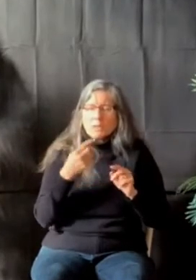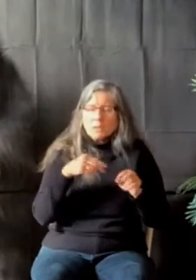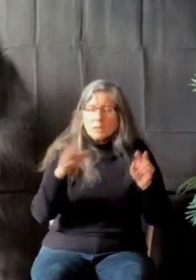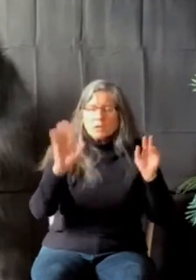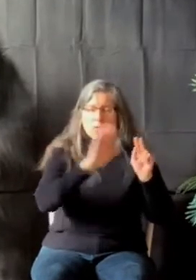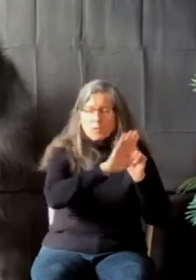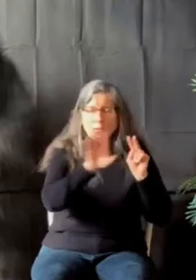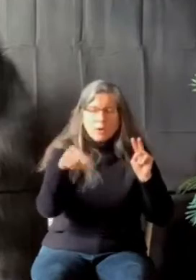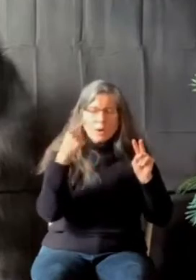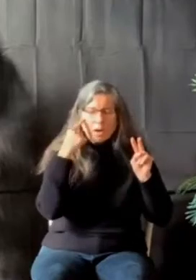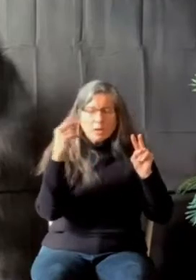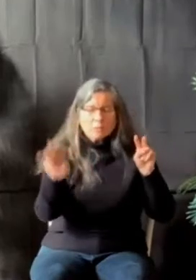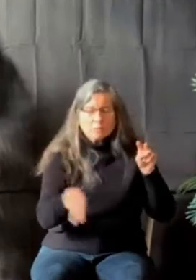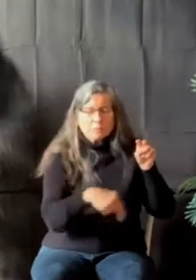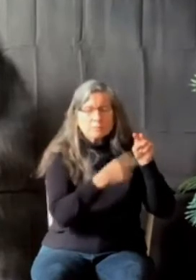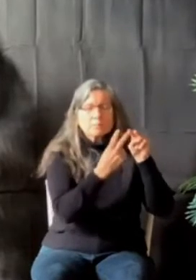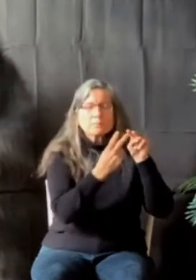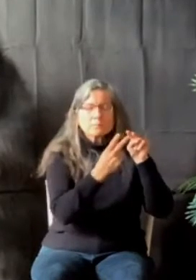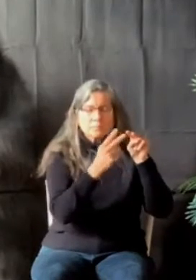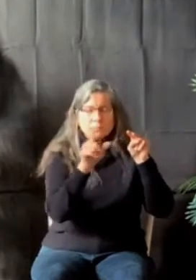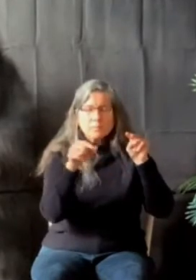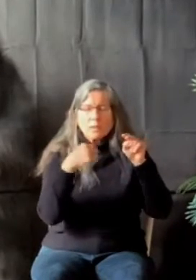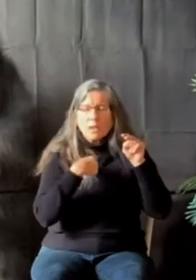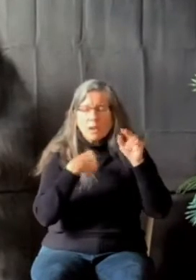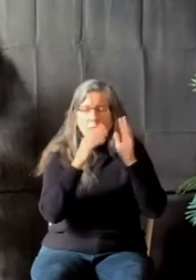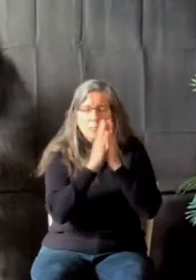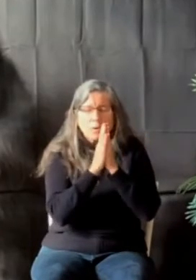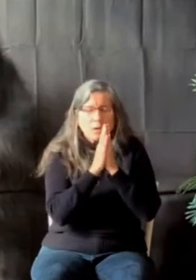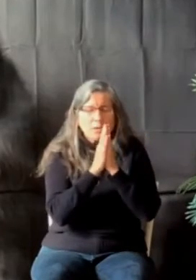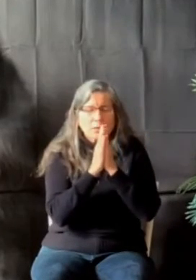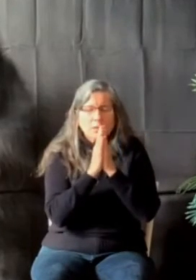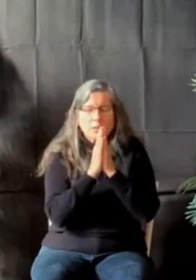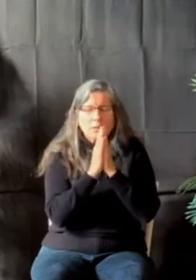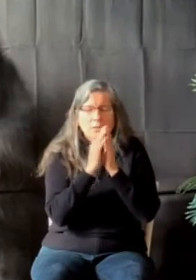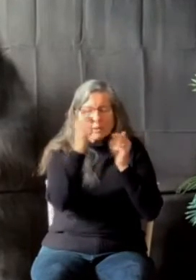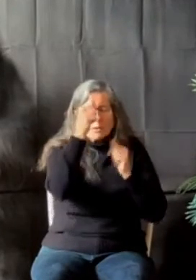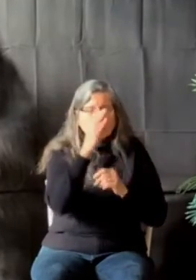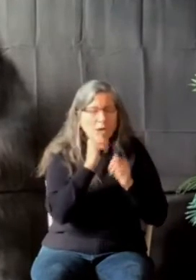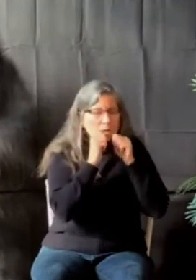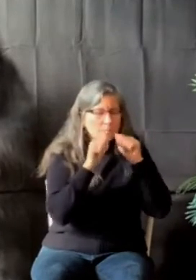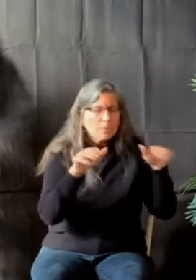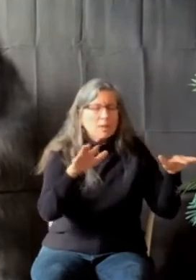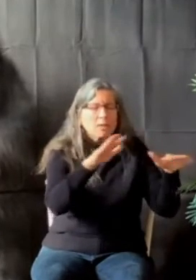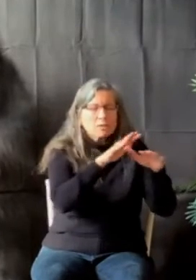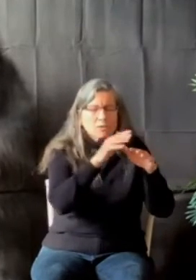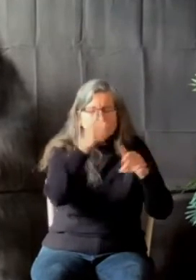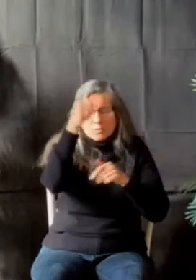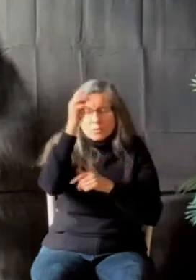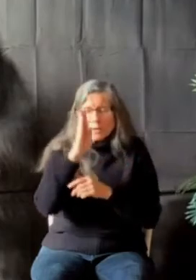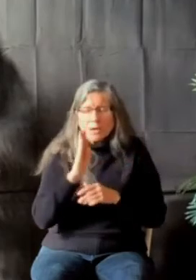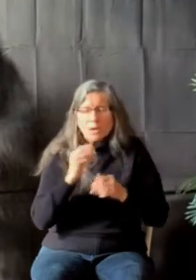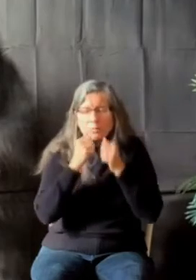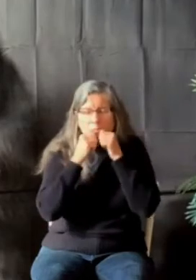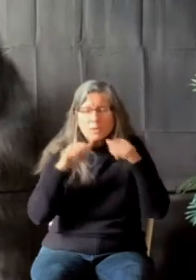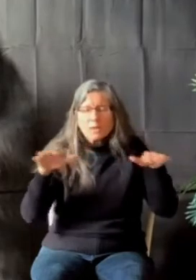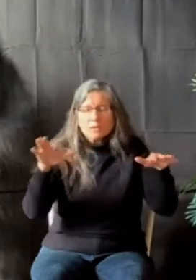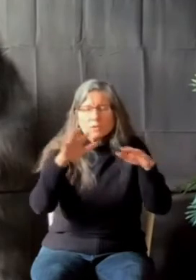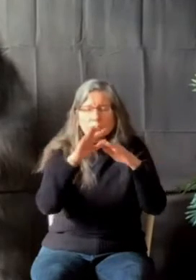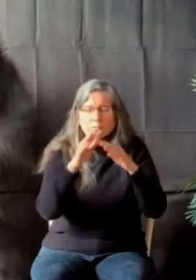and catch mine? Would you do that? I prayed that prayer. God bless you. God bless you.